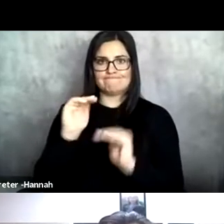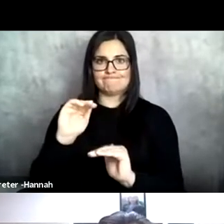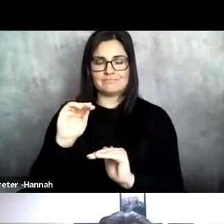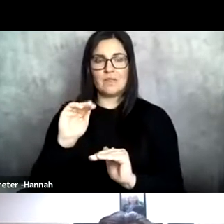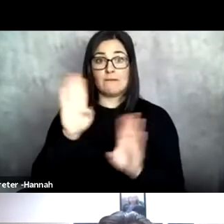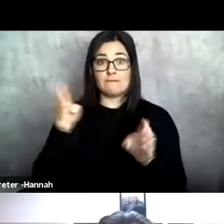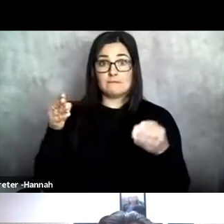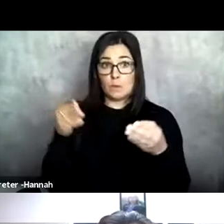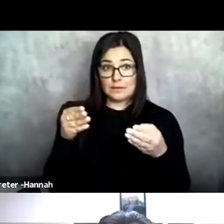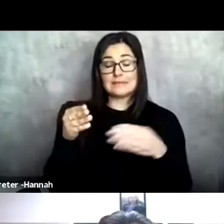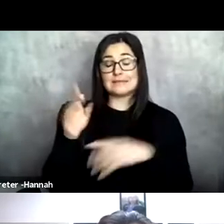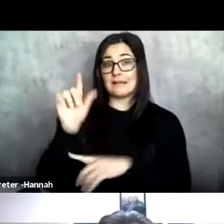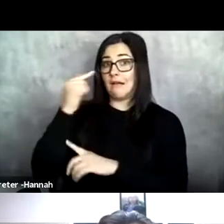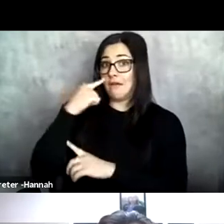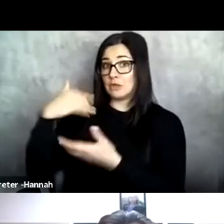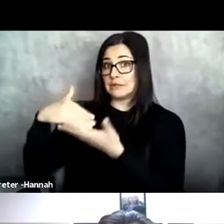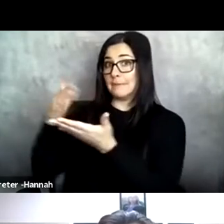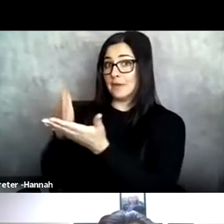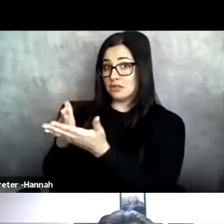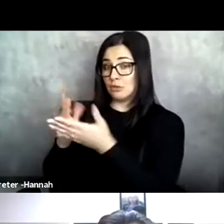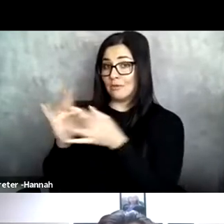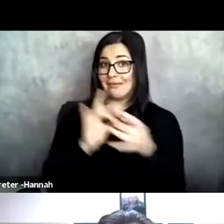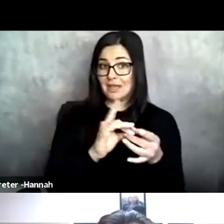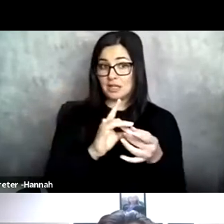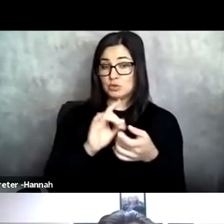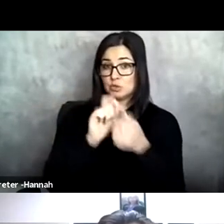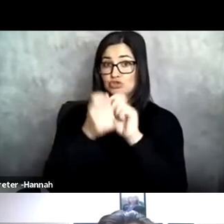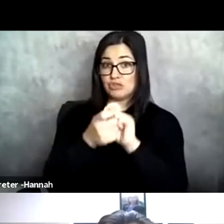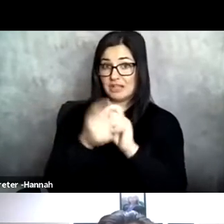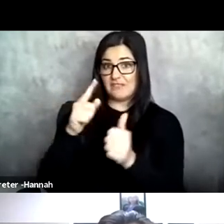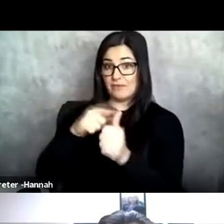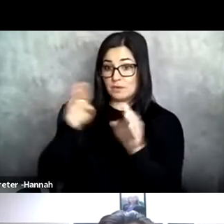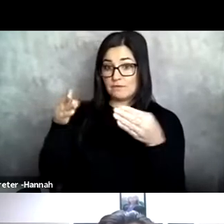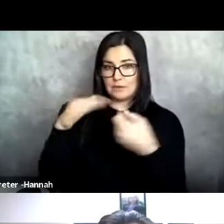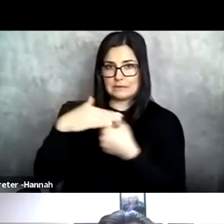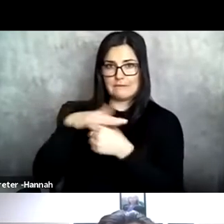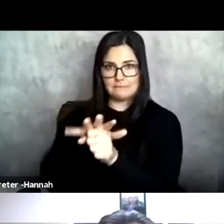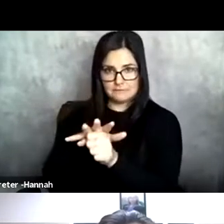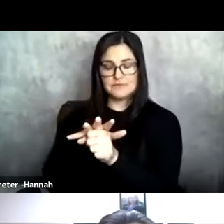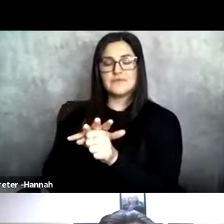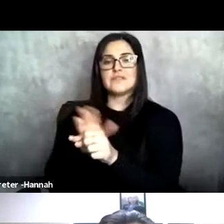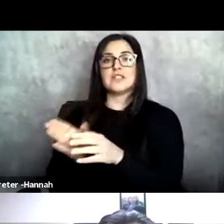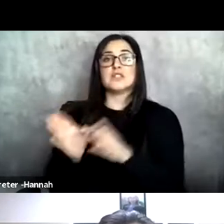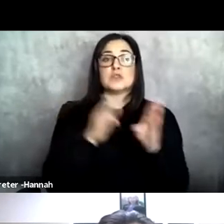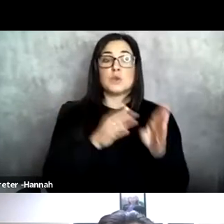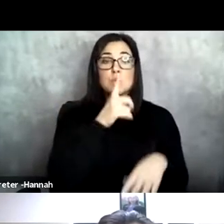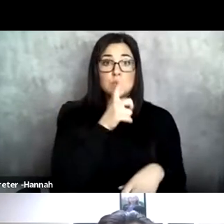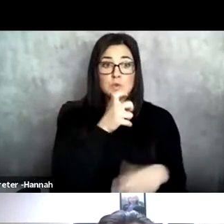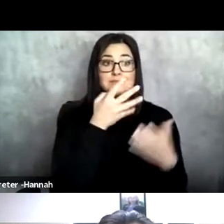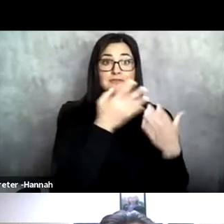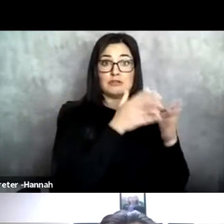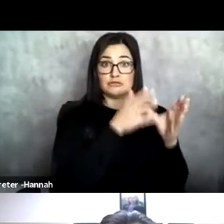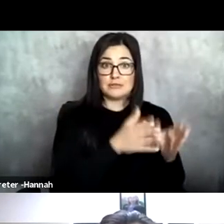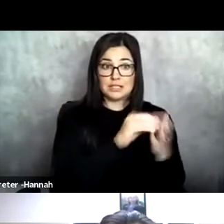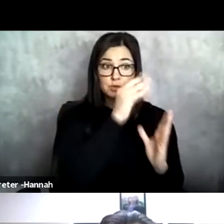when it comes to the governor's budget around issues regarding to COVID. We really wanted to focus on incarcerated students and safeguarding